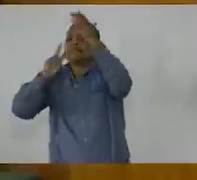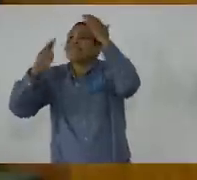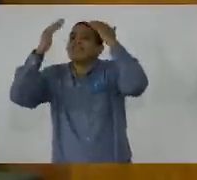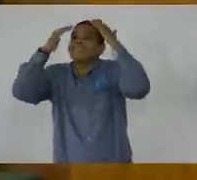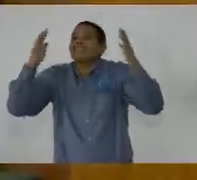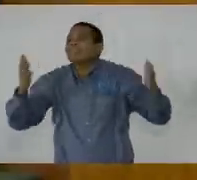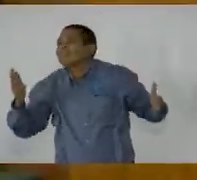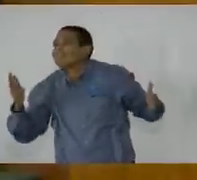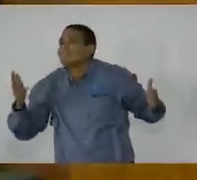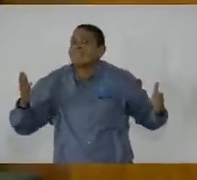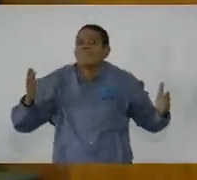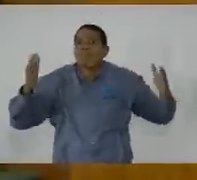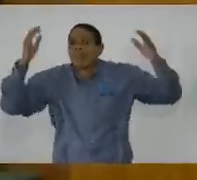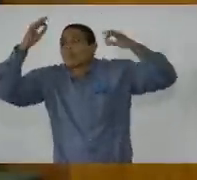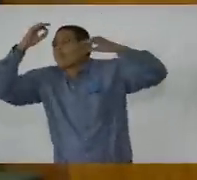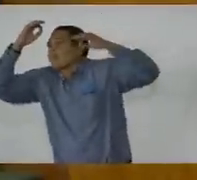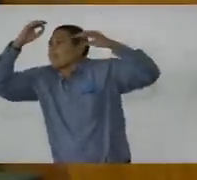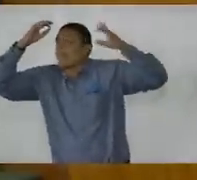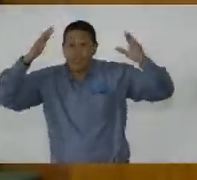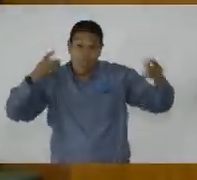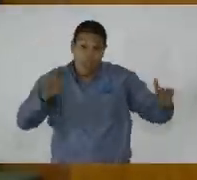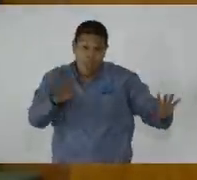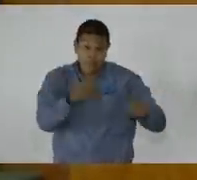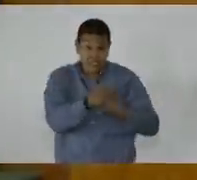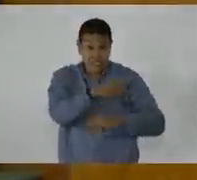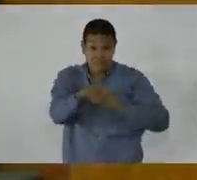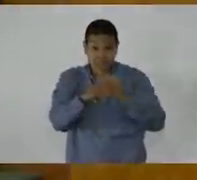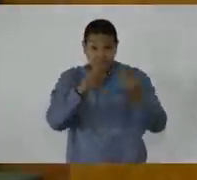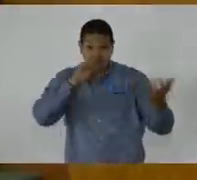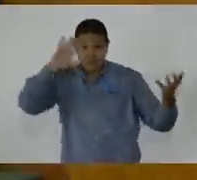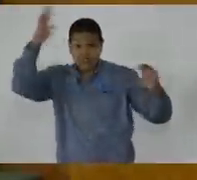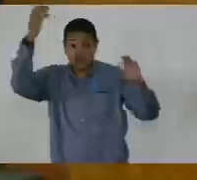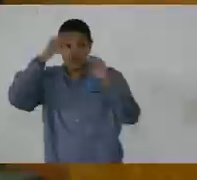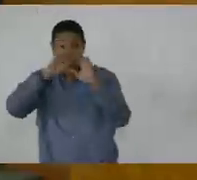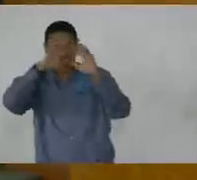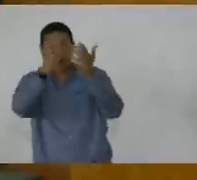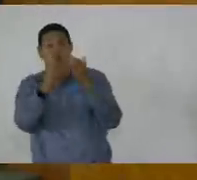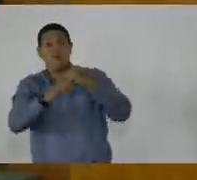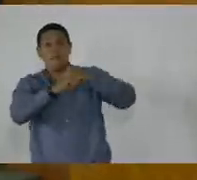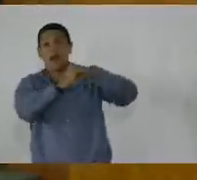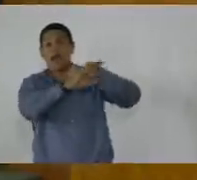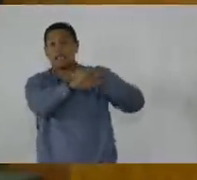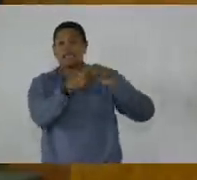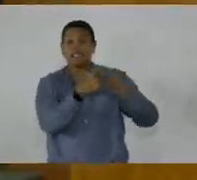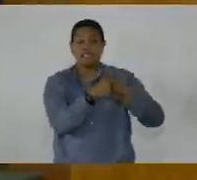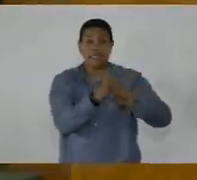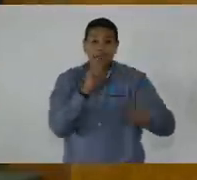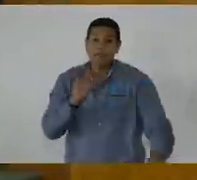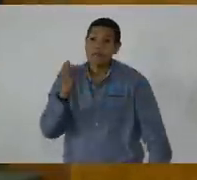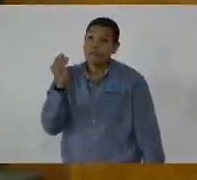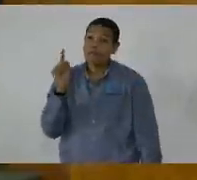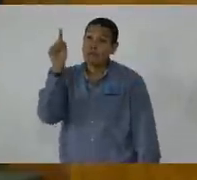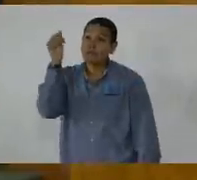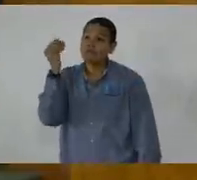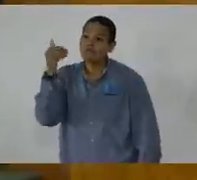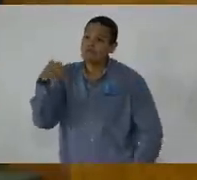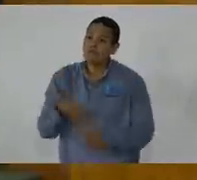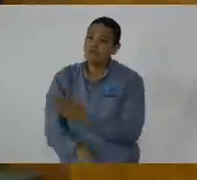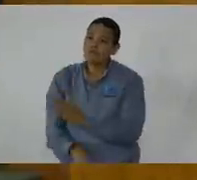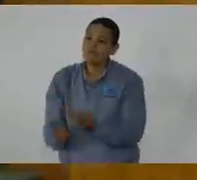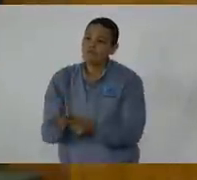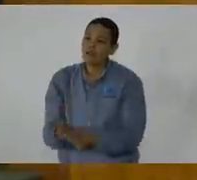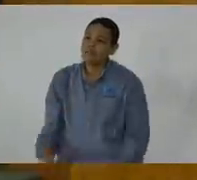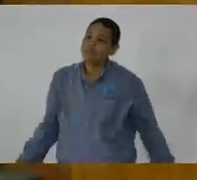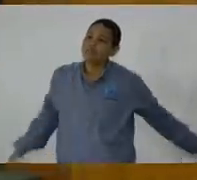and social spaces. There have been disruptions in the global market, rising inflation, decreased